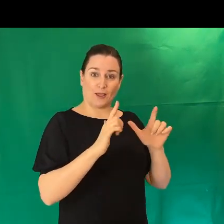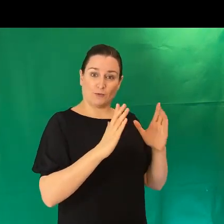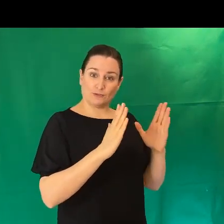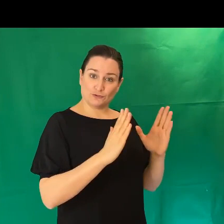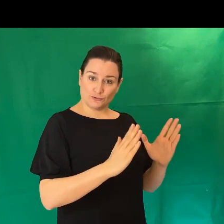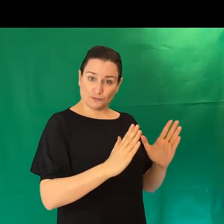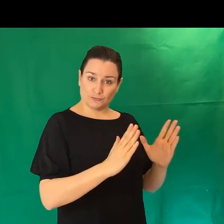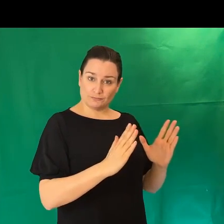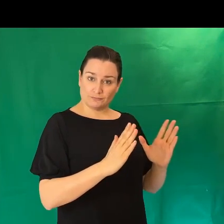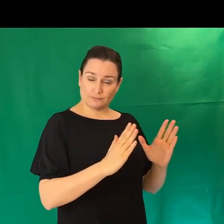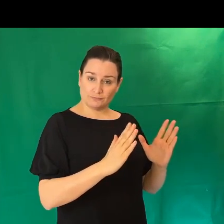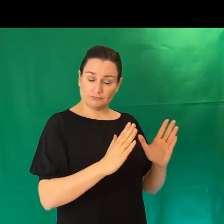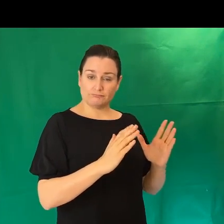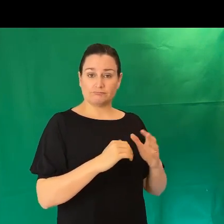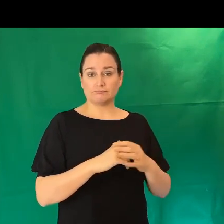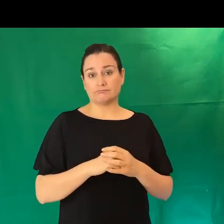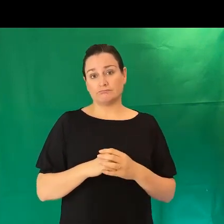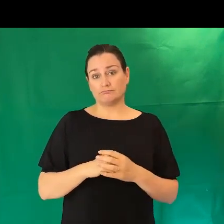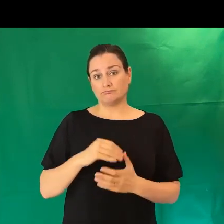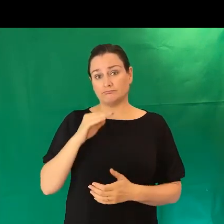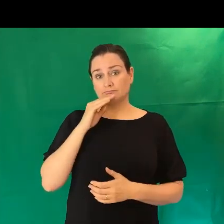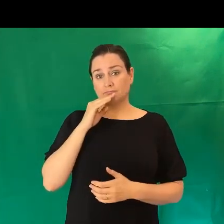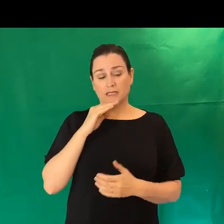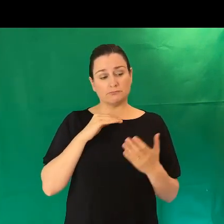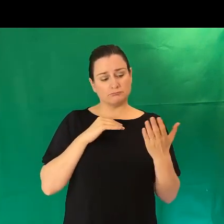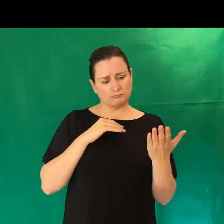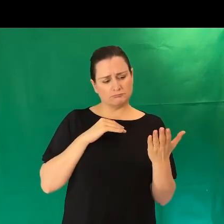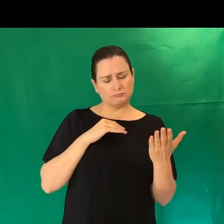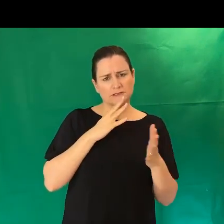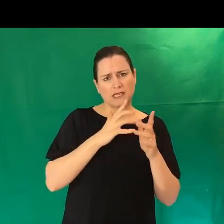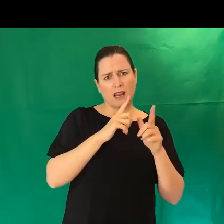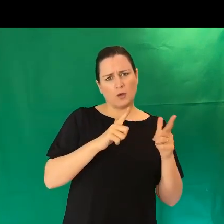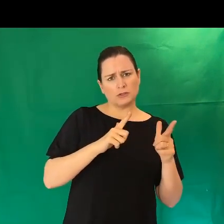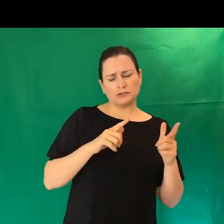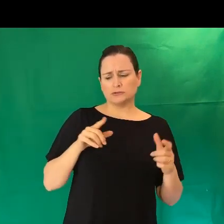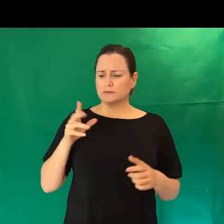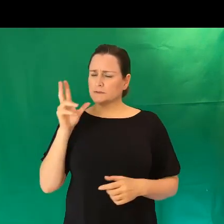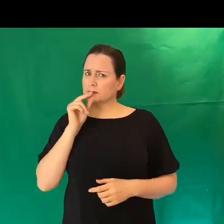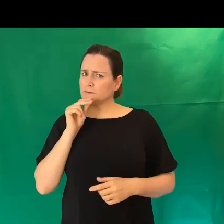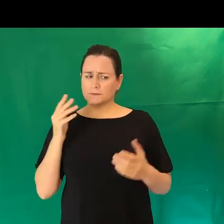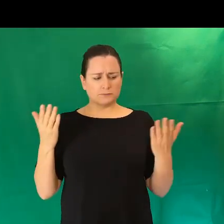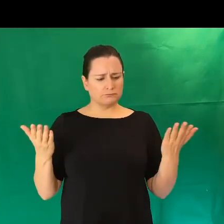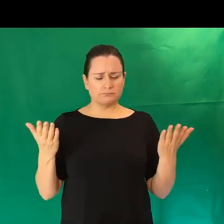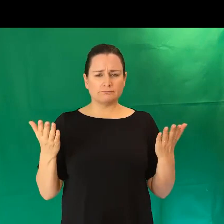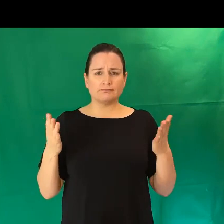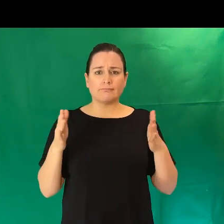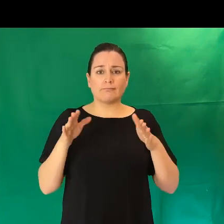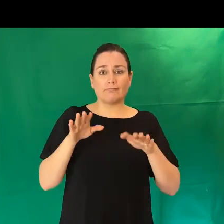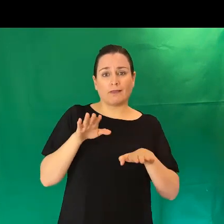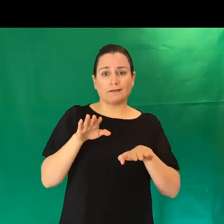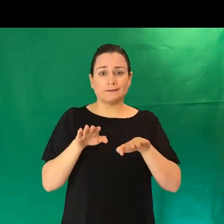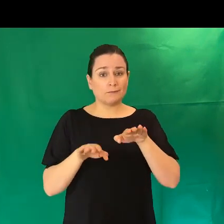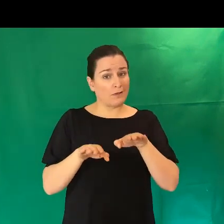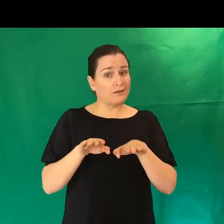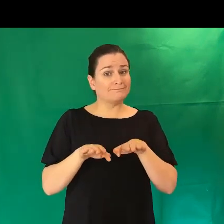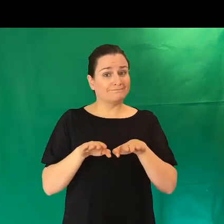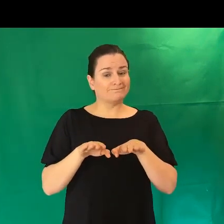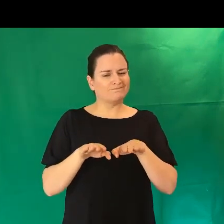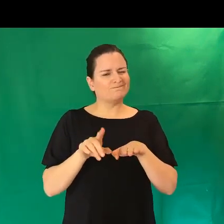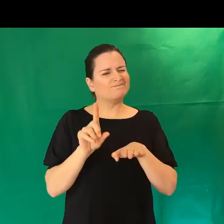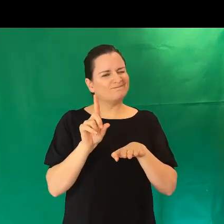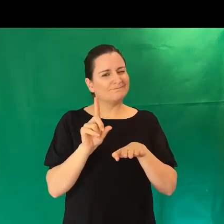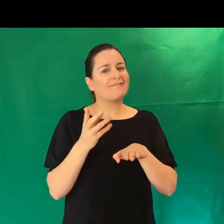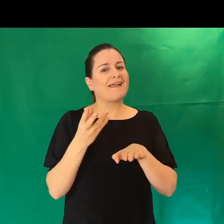way. So considering how sign languages are similar to spoken languages, but of course, how they are